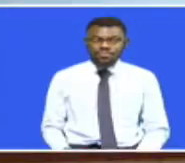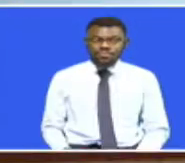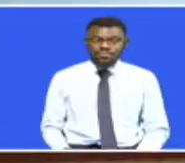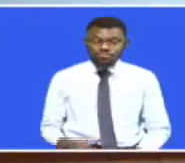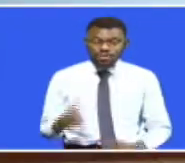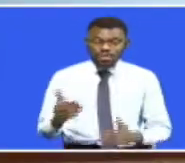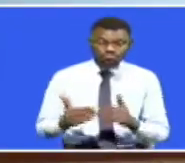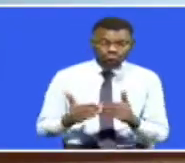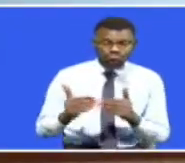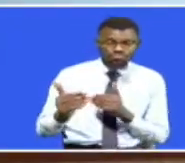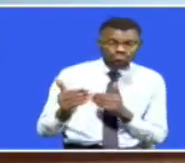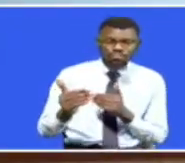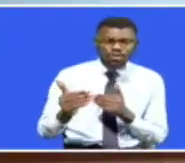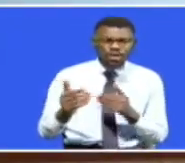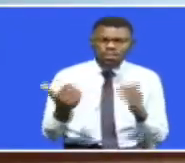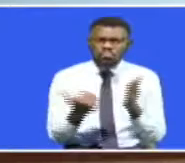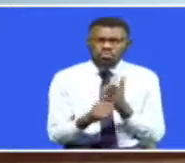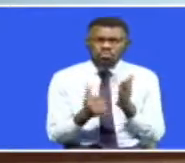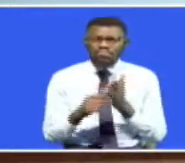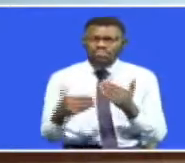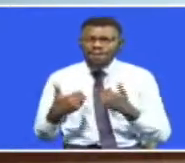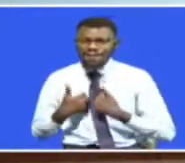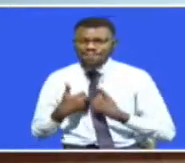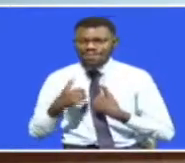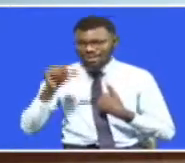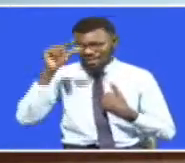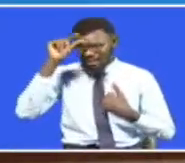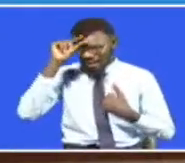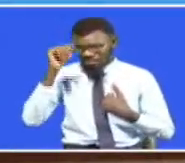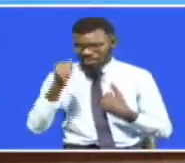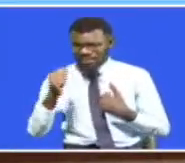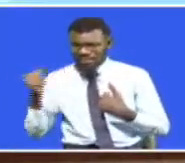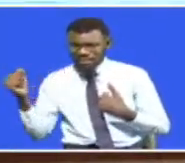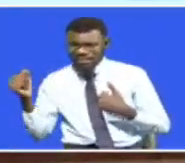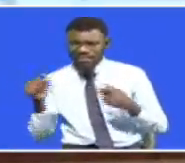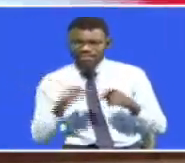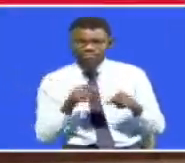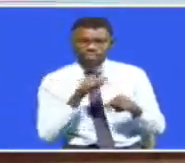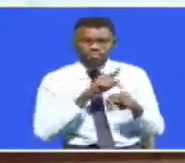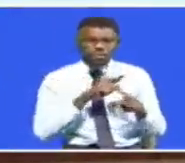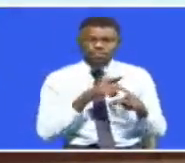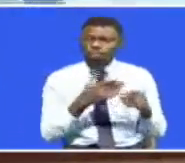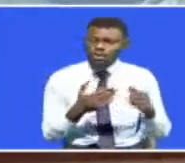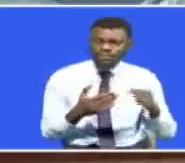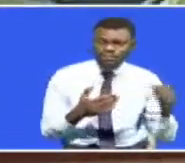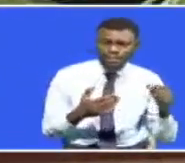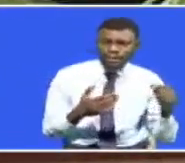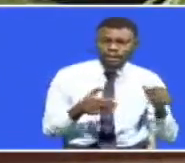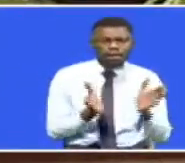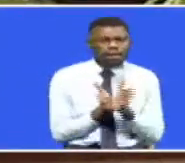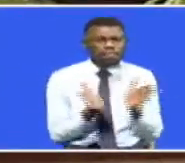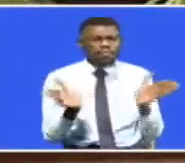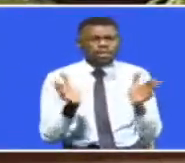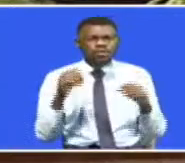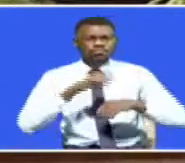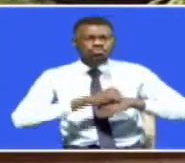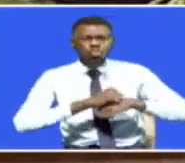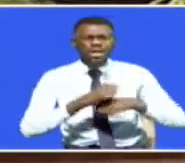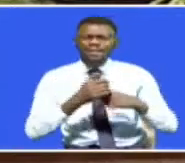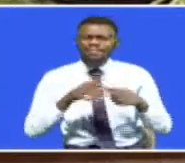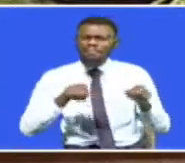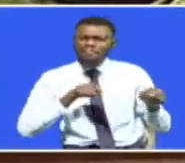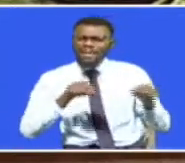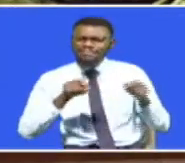Moving on, a standoff is brewing between the government and principals of public schools over management of billions of